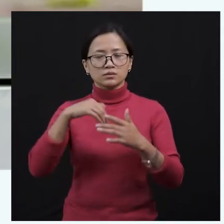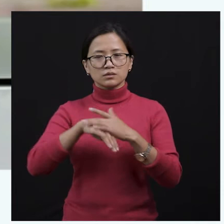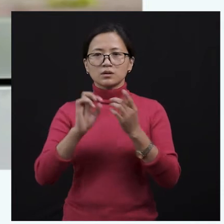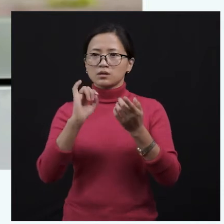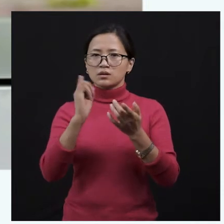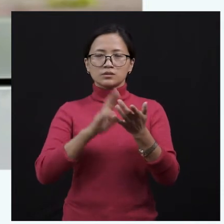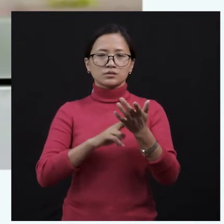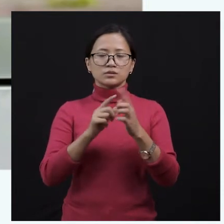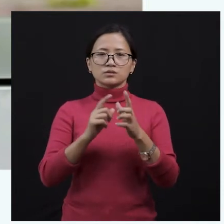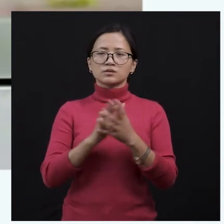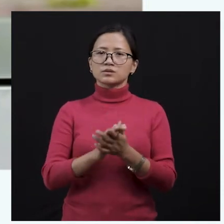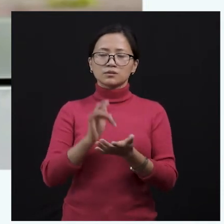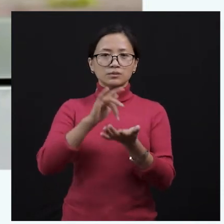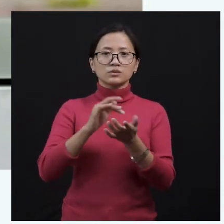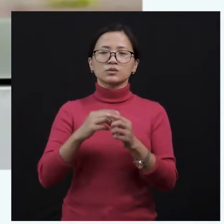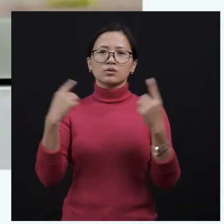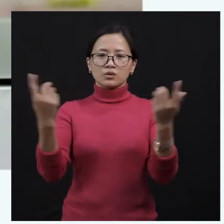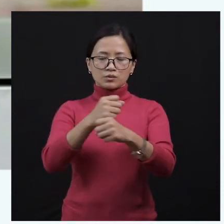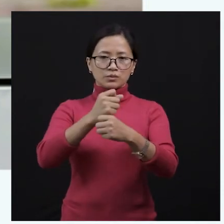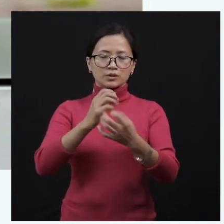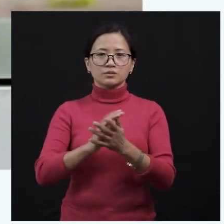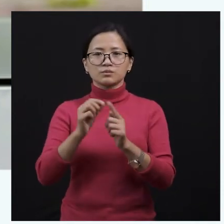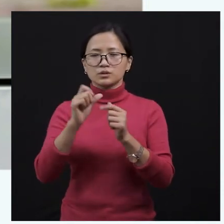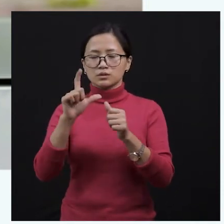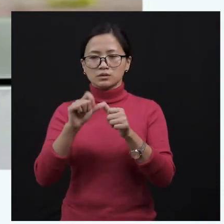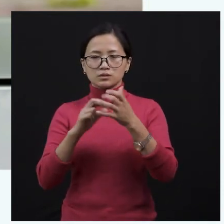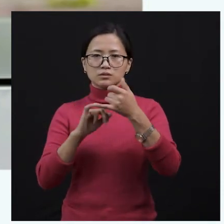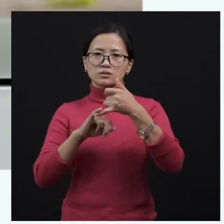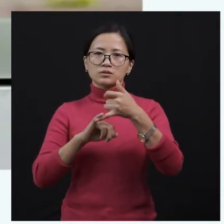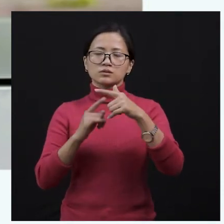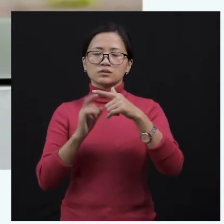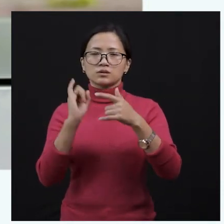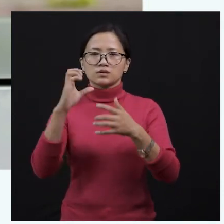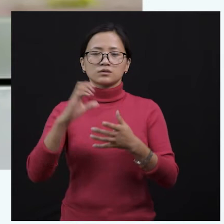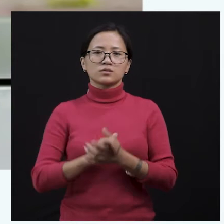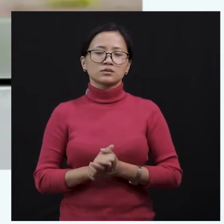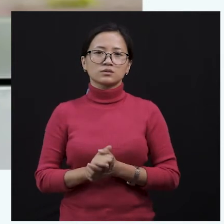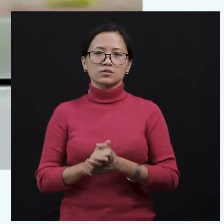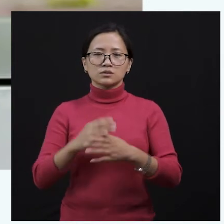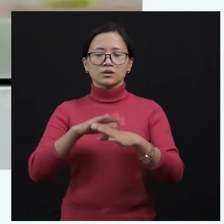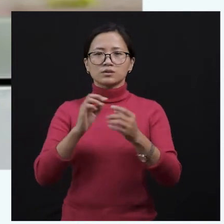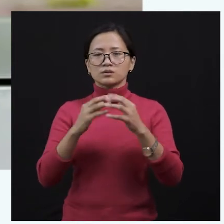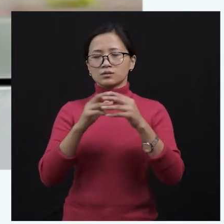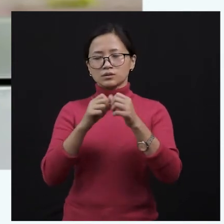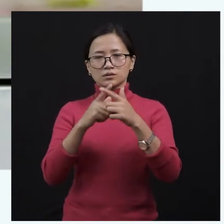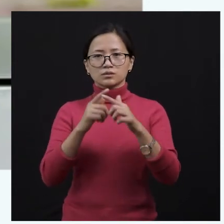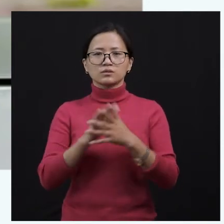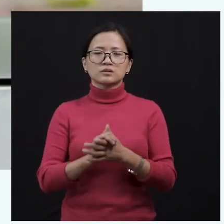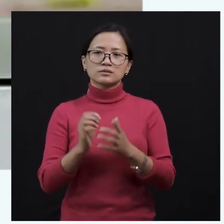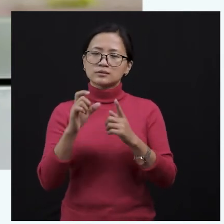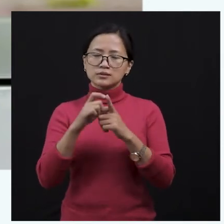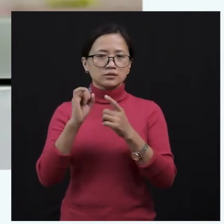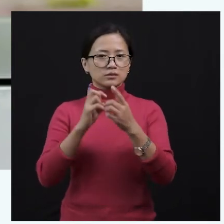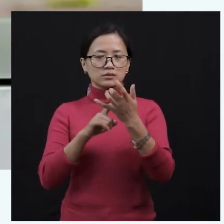industrial purposes for making plastic, for making wax, dyes,